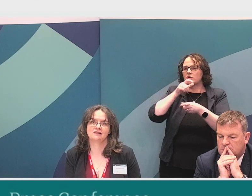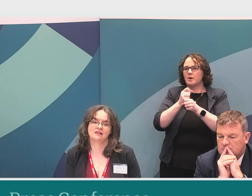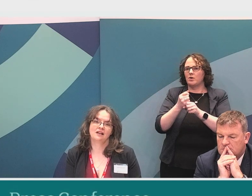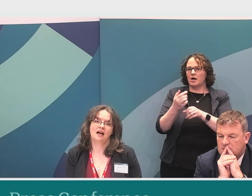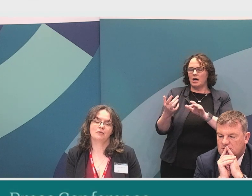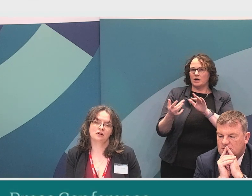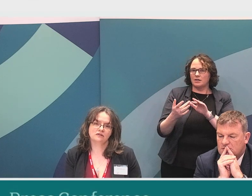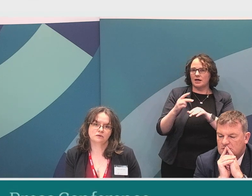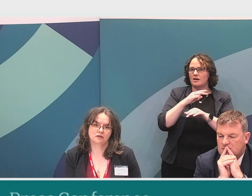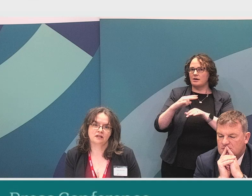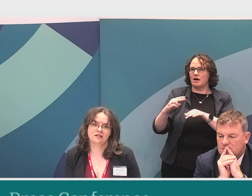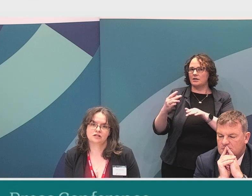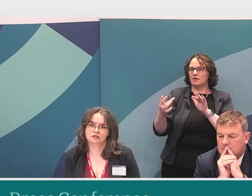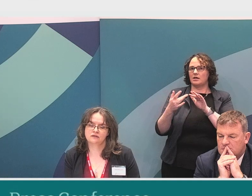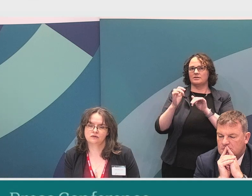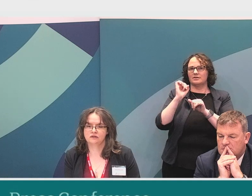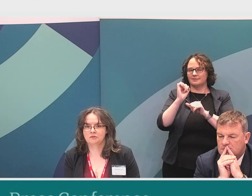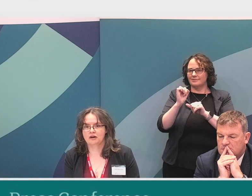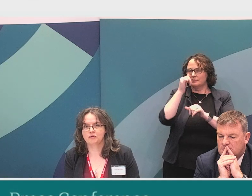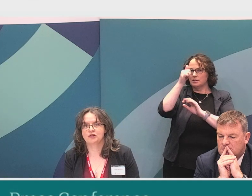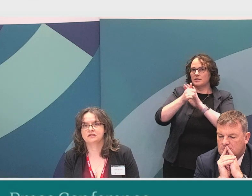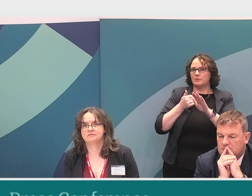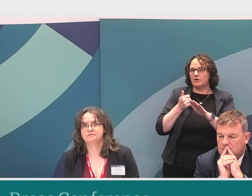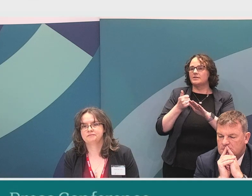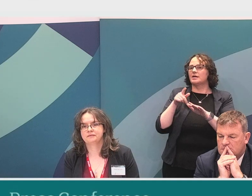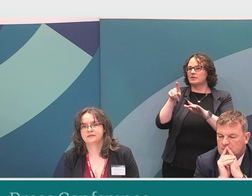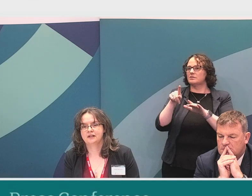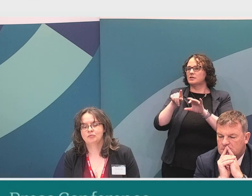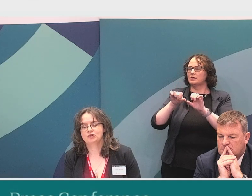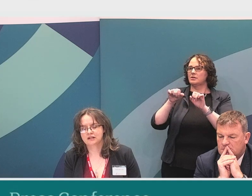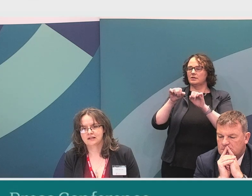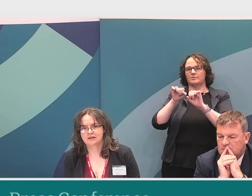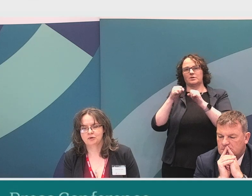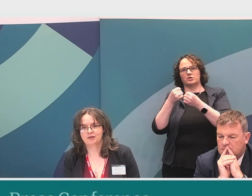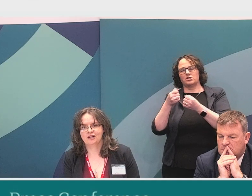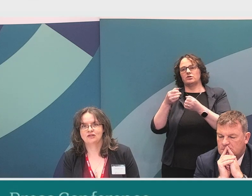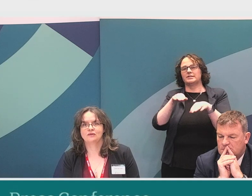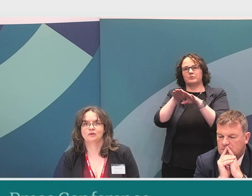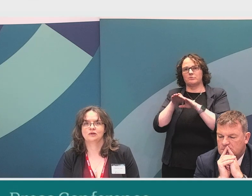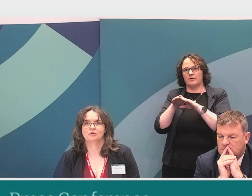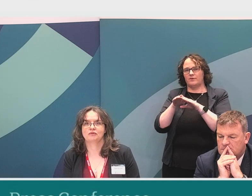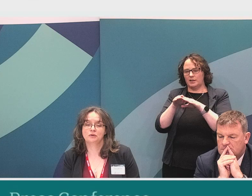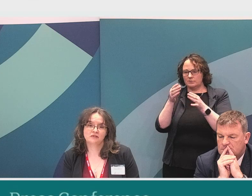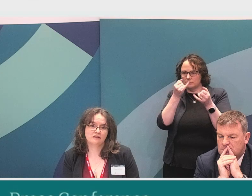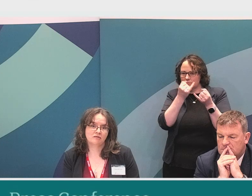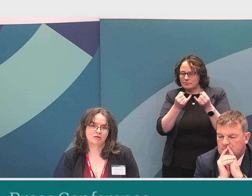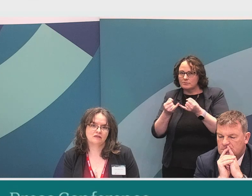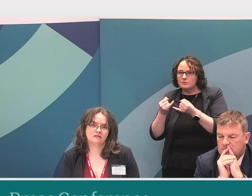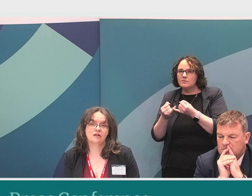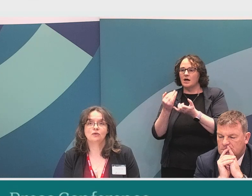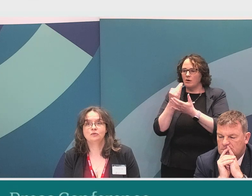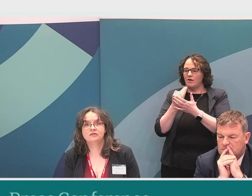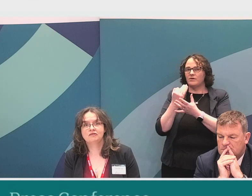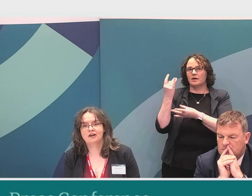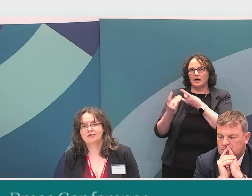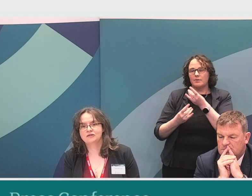experiences, and will also include that additional socio-demographic breakdown. Much like the adult publication, it's going to talk about the frequency of experiences, who